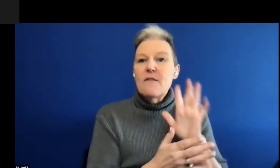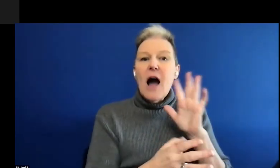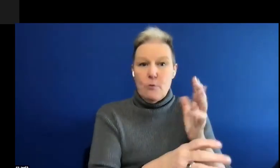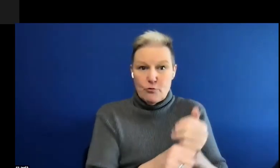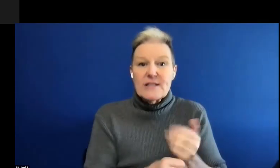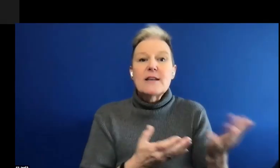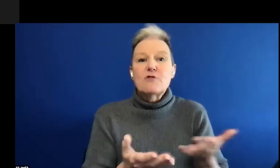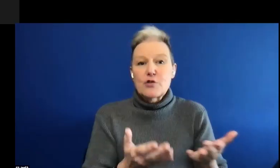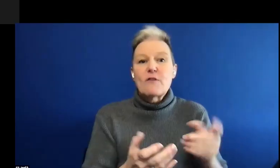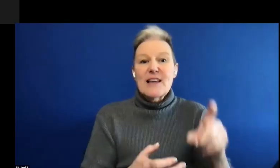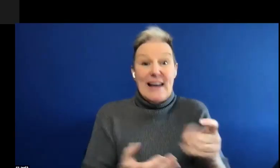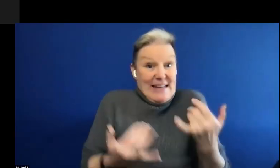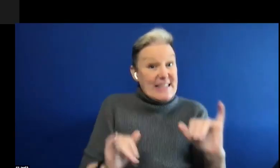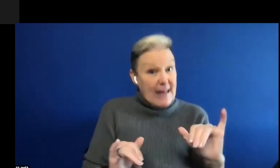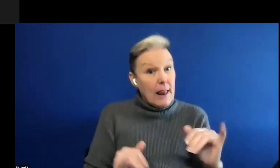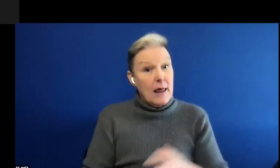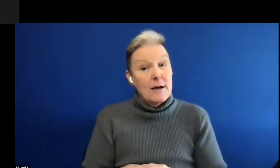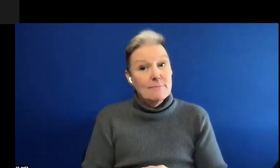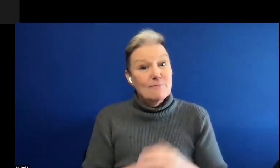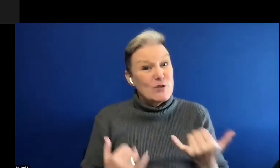gotten the service I needed still to this day.